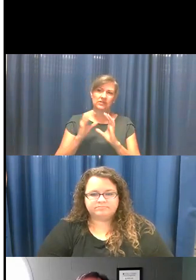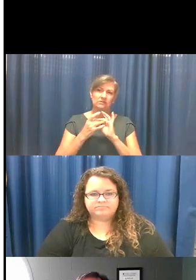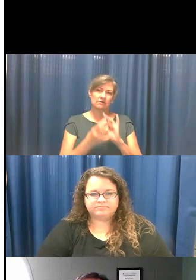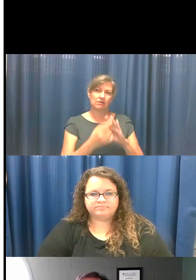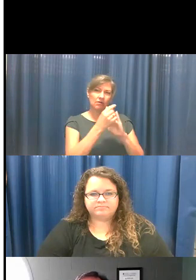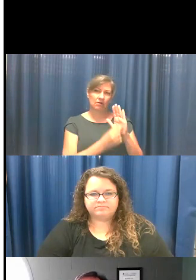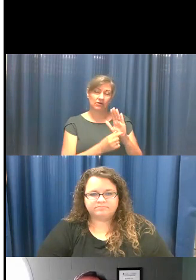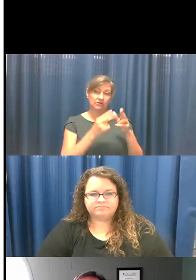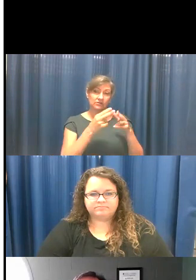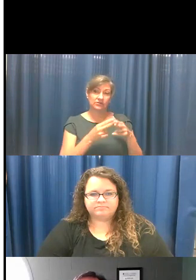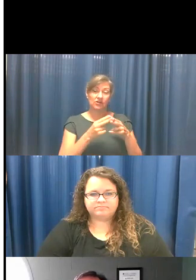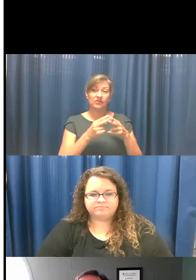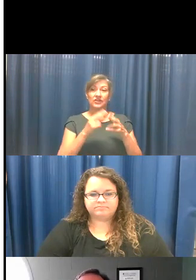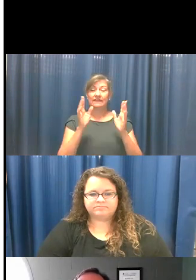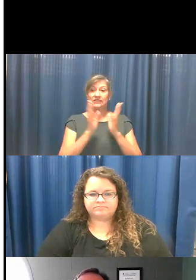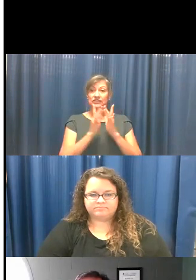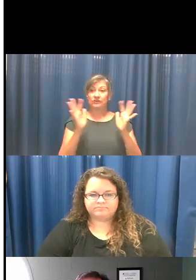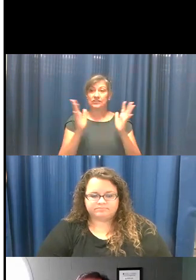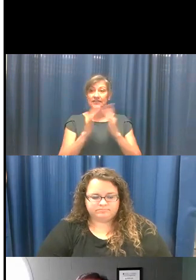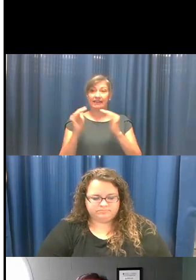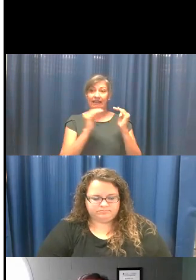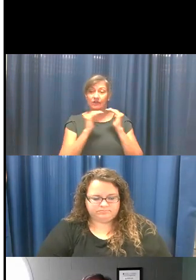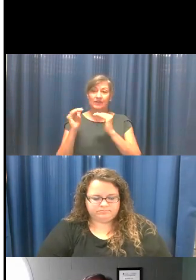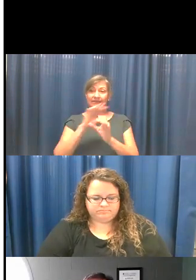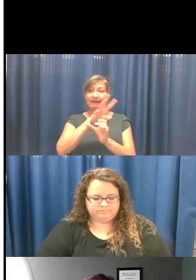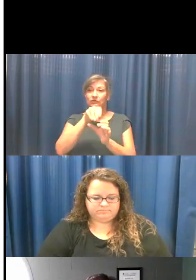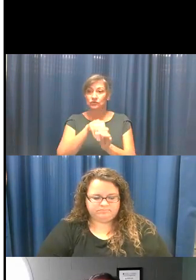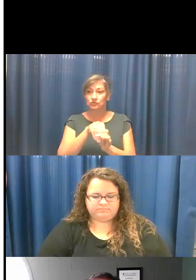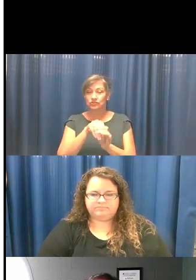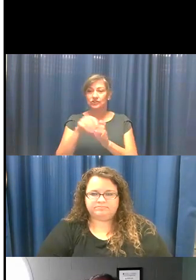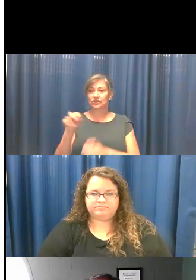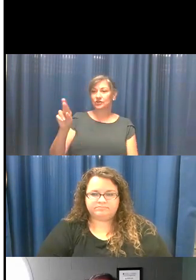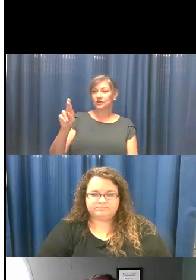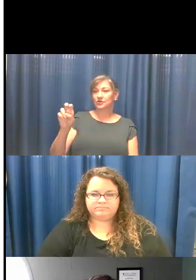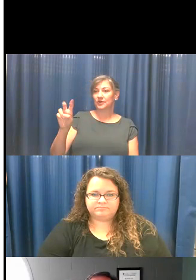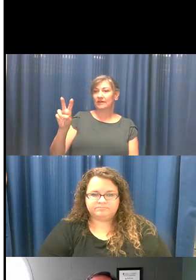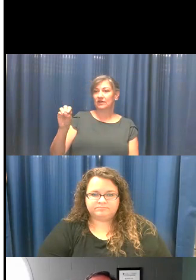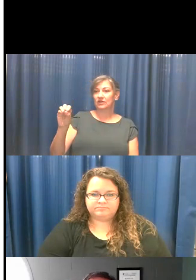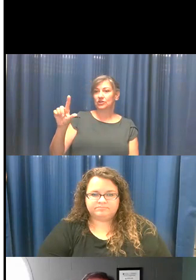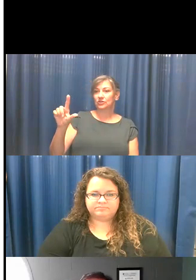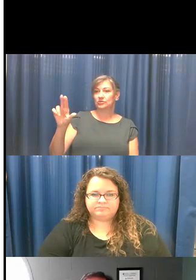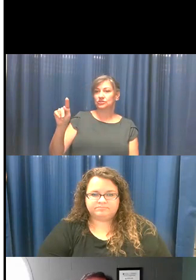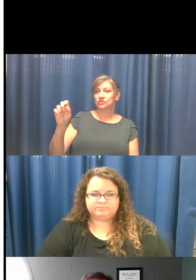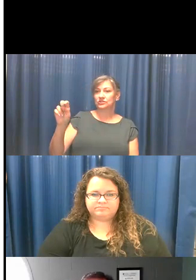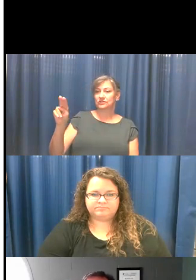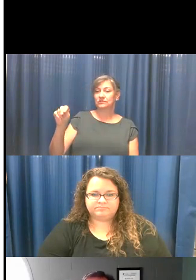It was called The Diversity, Equity, and Inclusion Revolution. One of the key